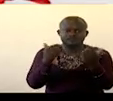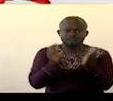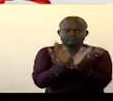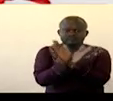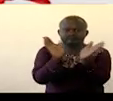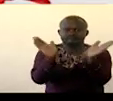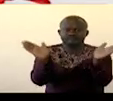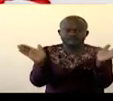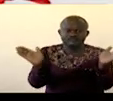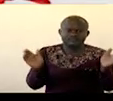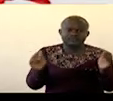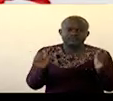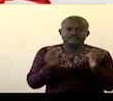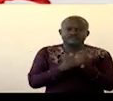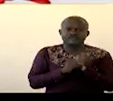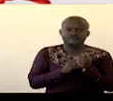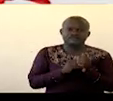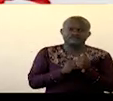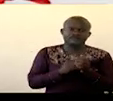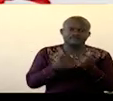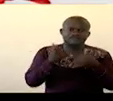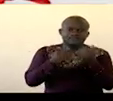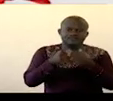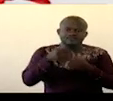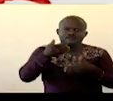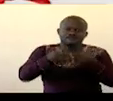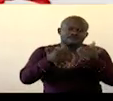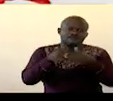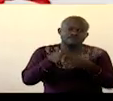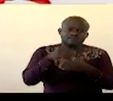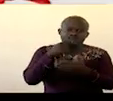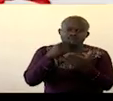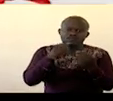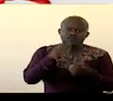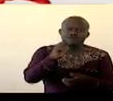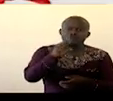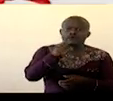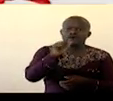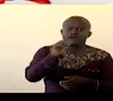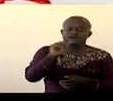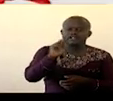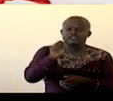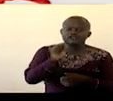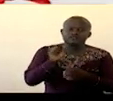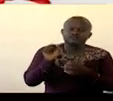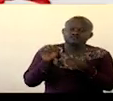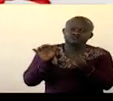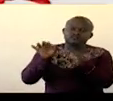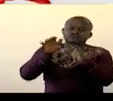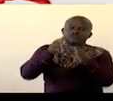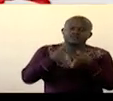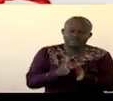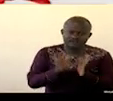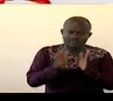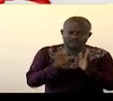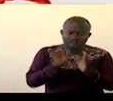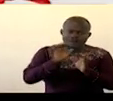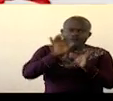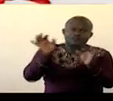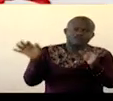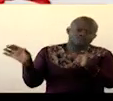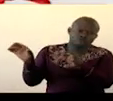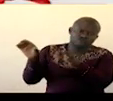petals. Now, in the process of pollination, remember we talk about the transfer of